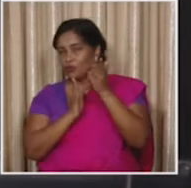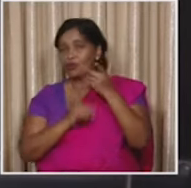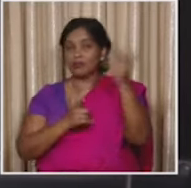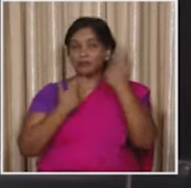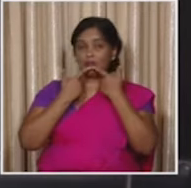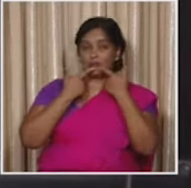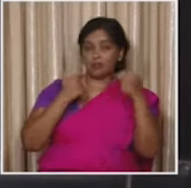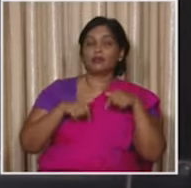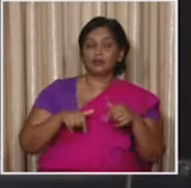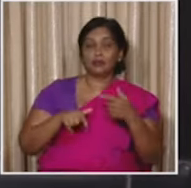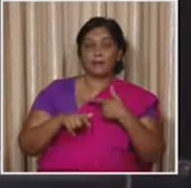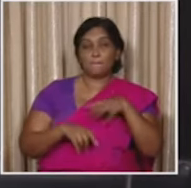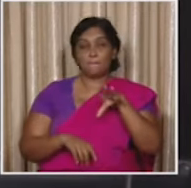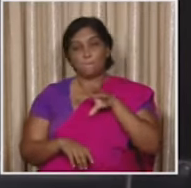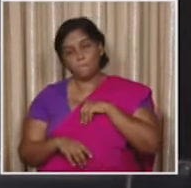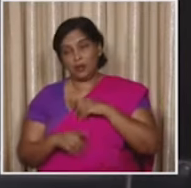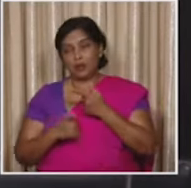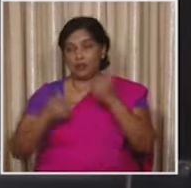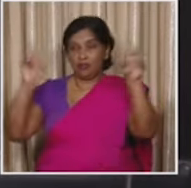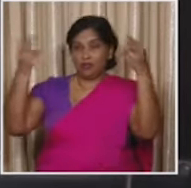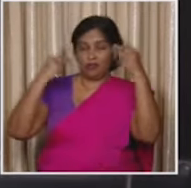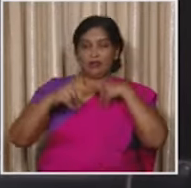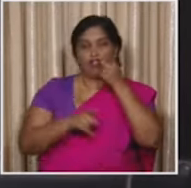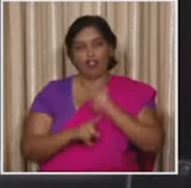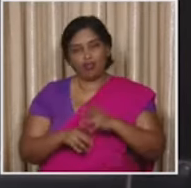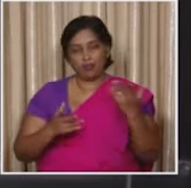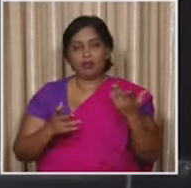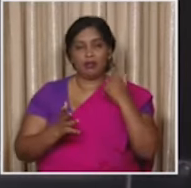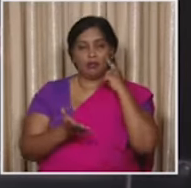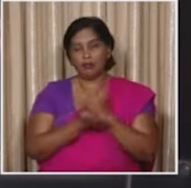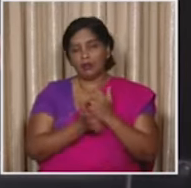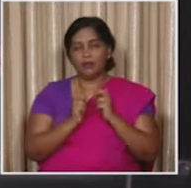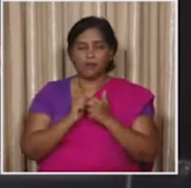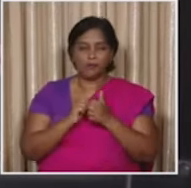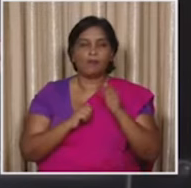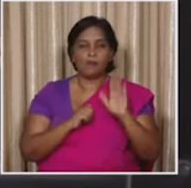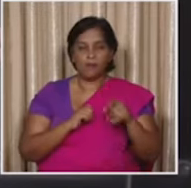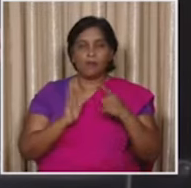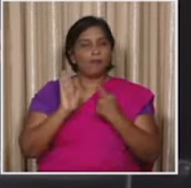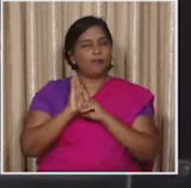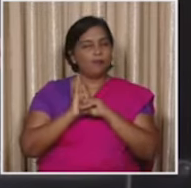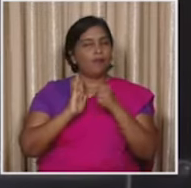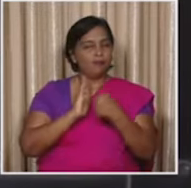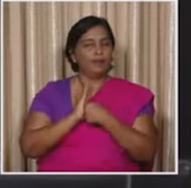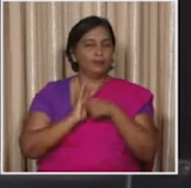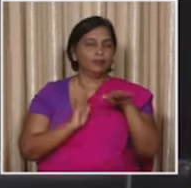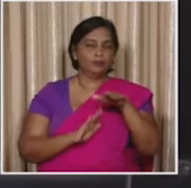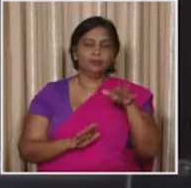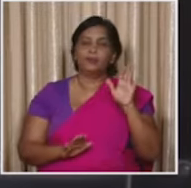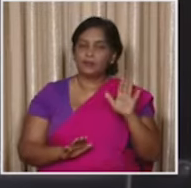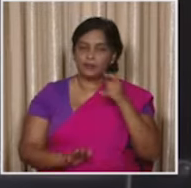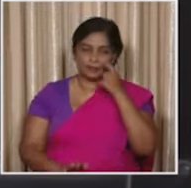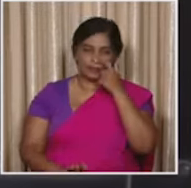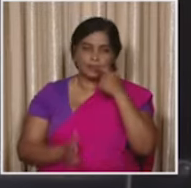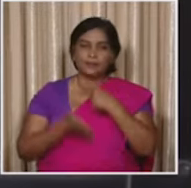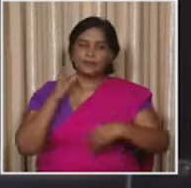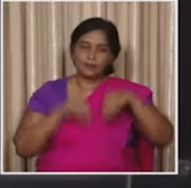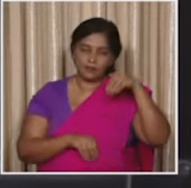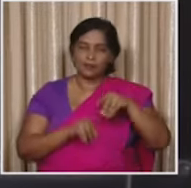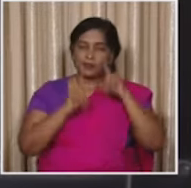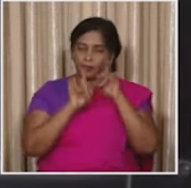because of the complexities, both in the north and east. Sinhalese politicians also can't, some of them. And you also can't,